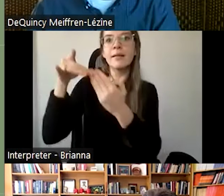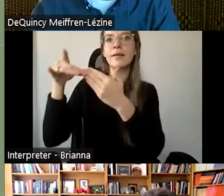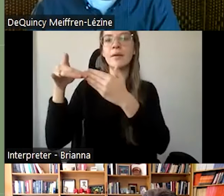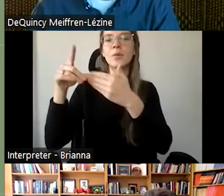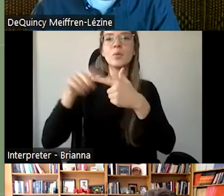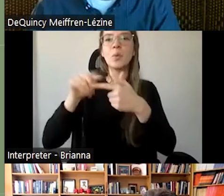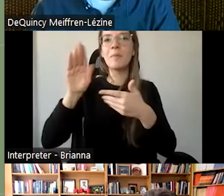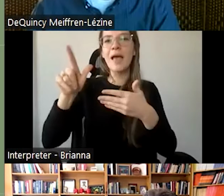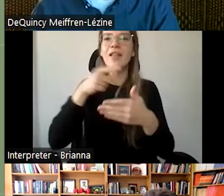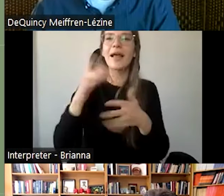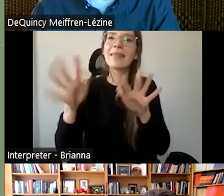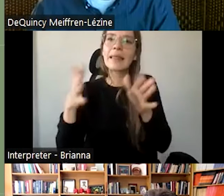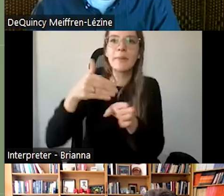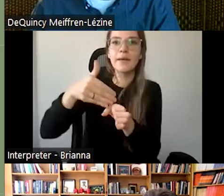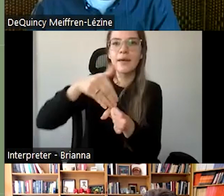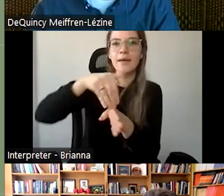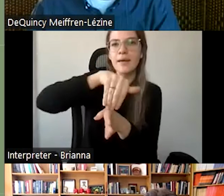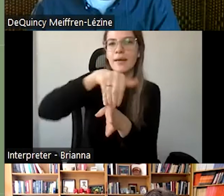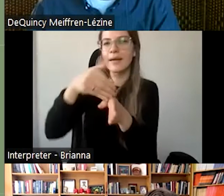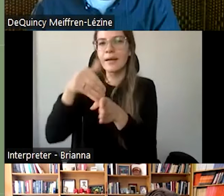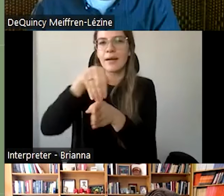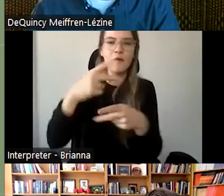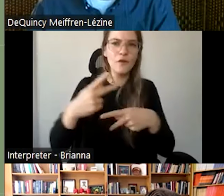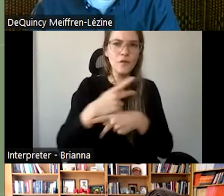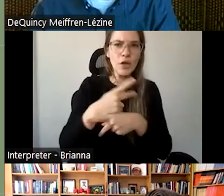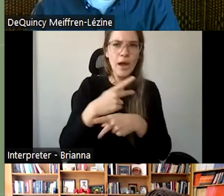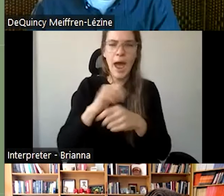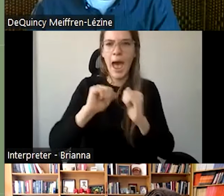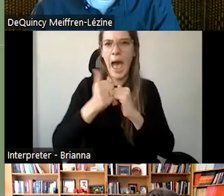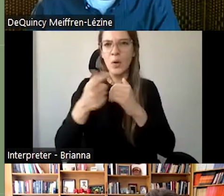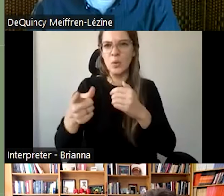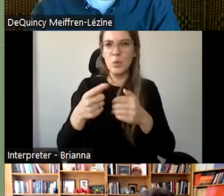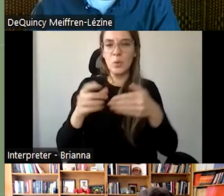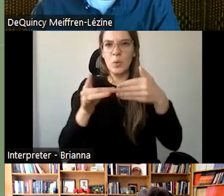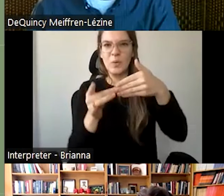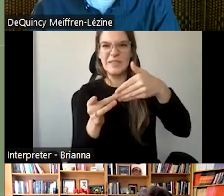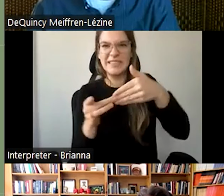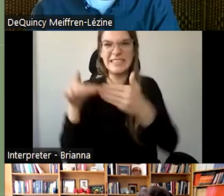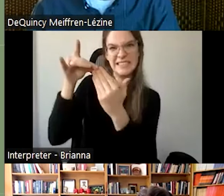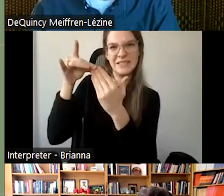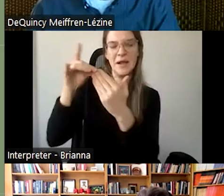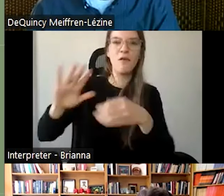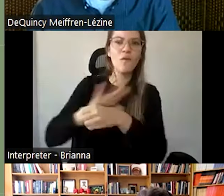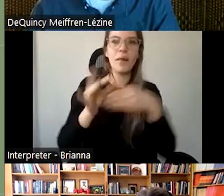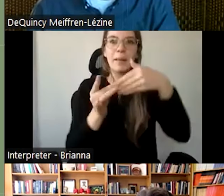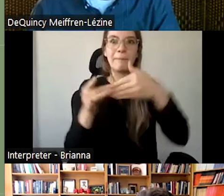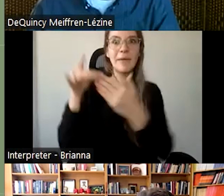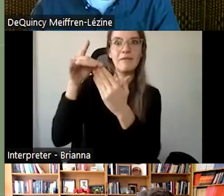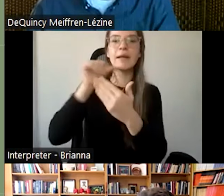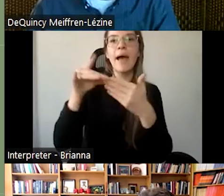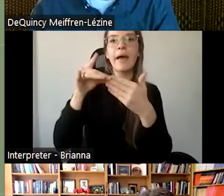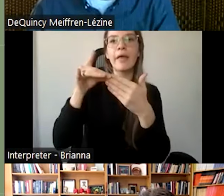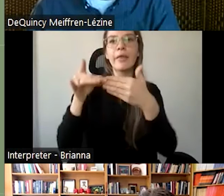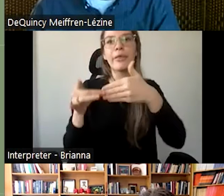kind of teetering and wondering, how do you make that turning point? How do you make that complete pivot? And the other that